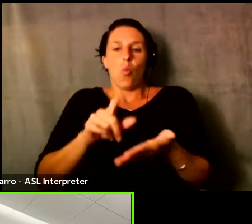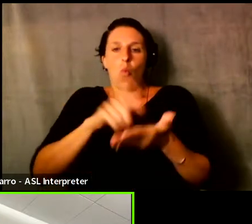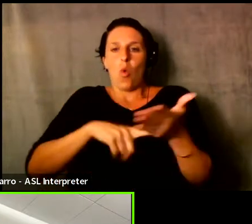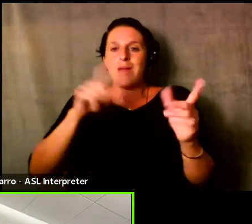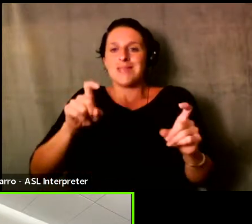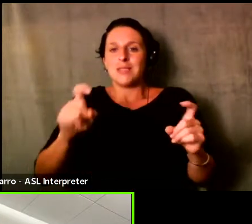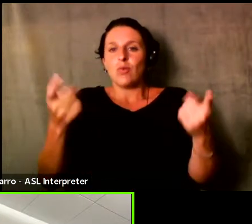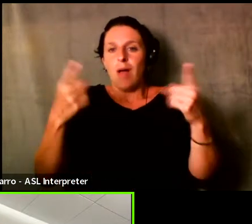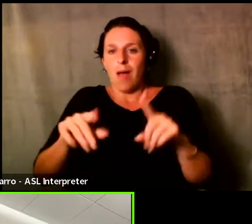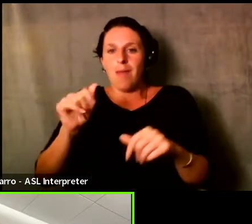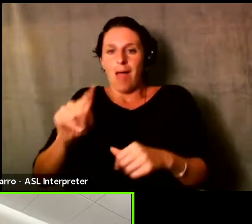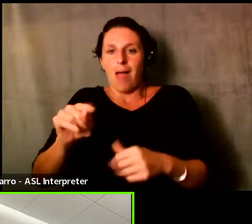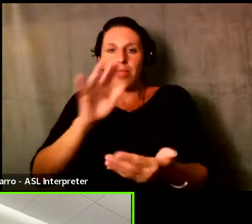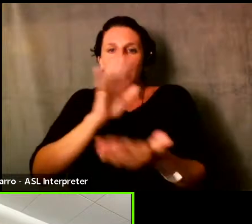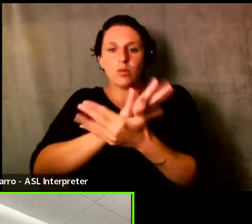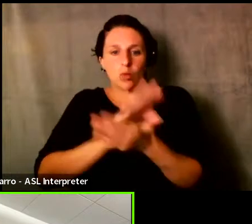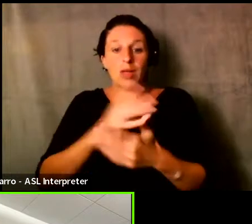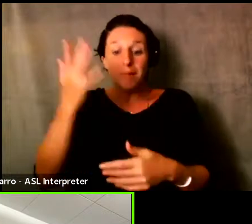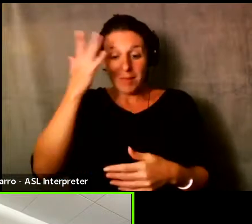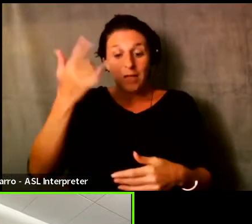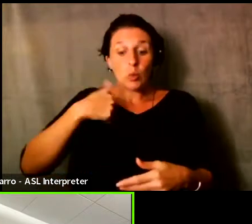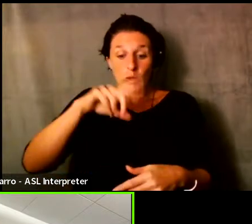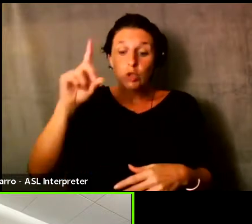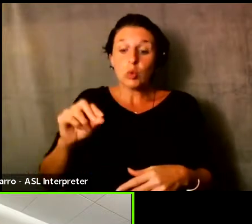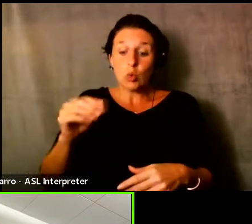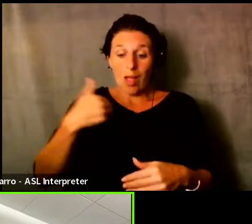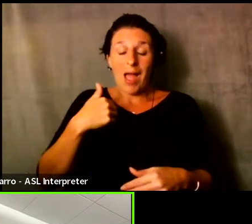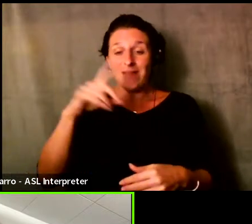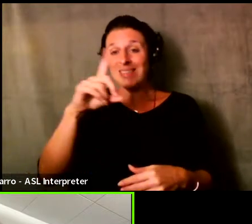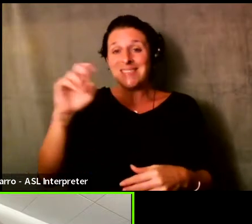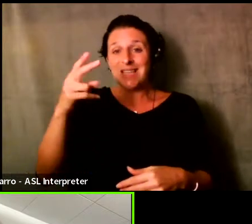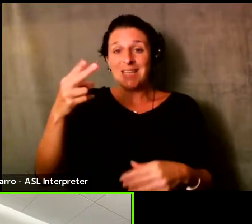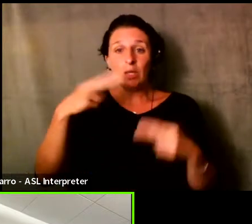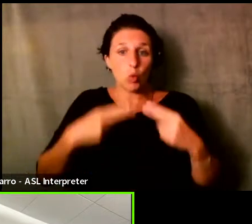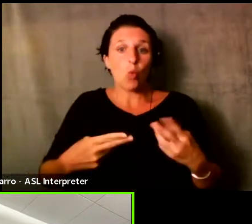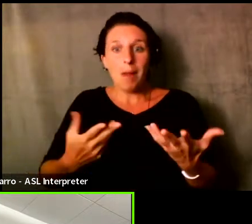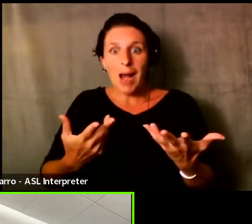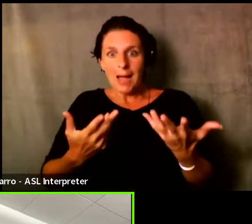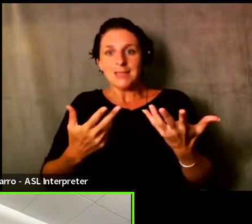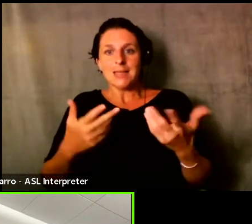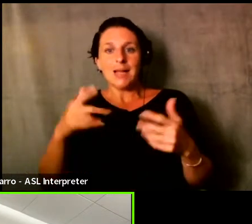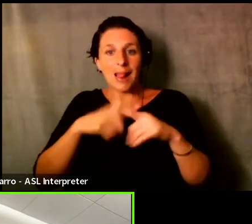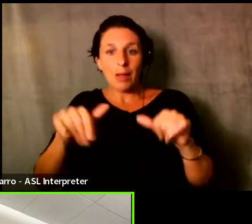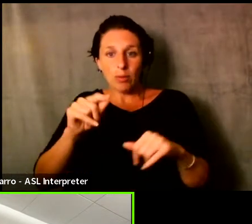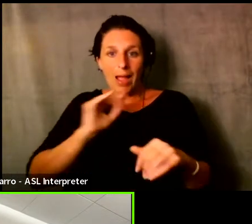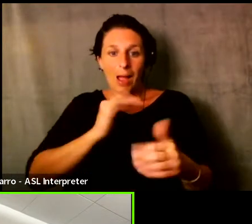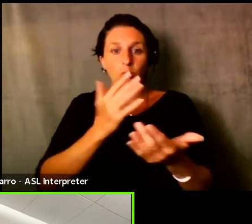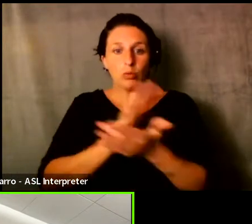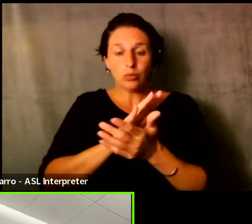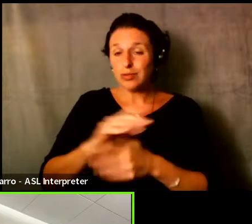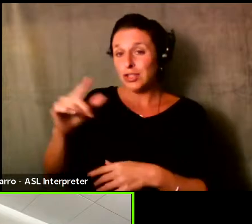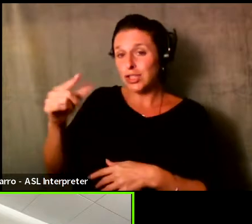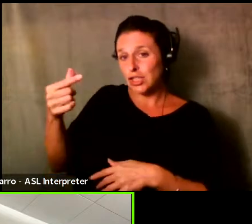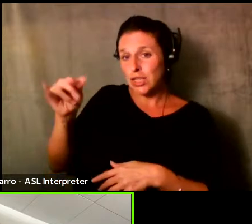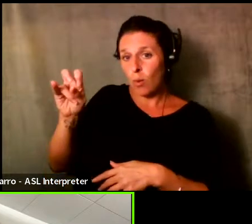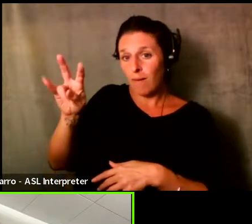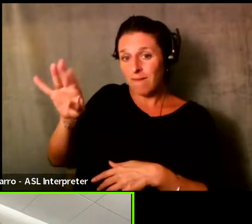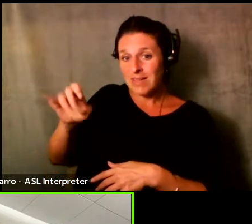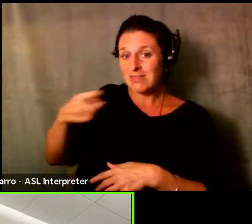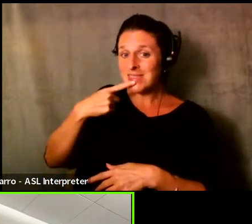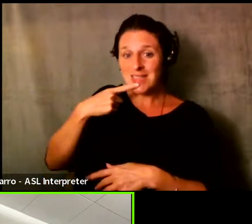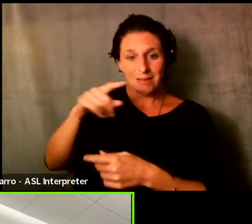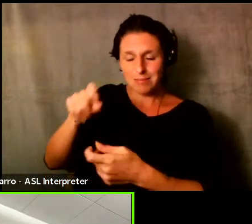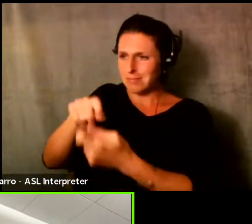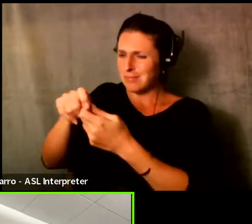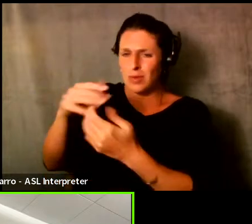have dehumanizing language in our schools still. We still have, Genevieve said it very well and articulately,